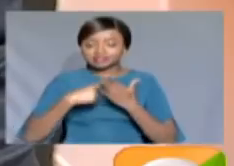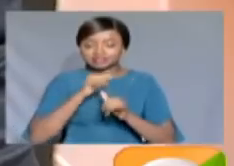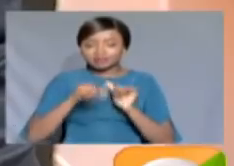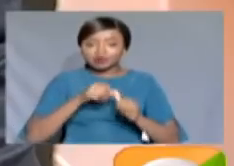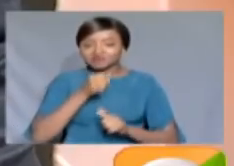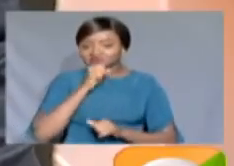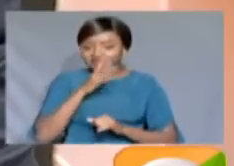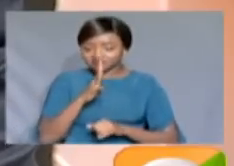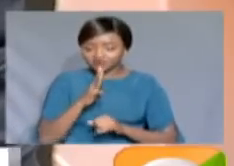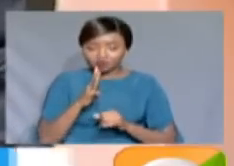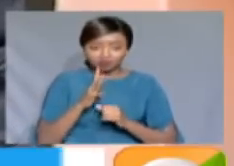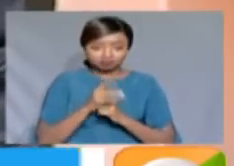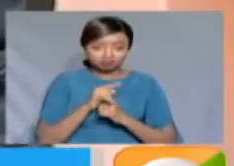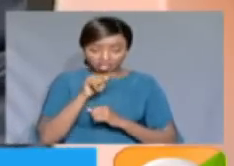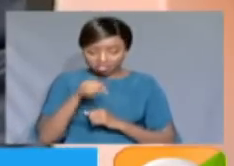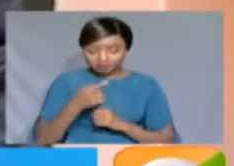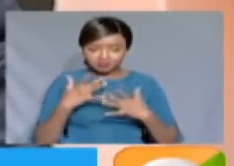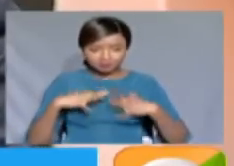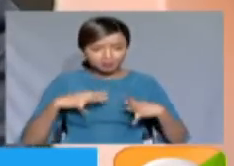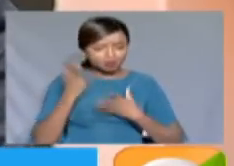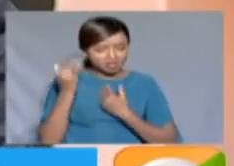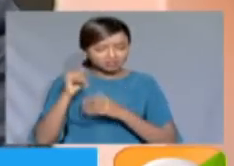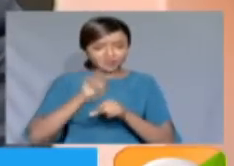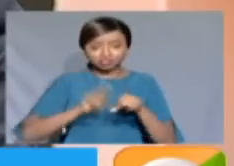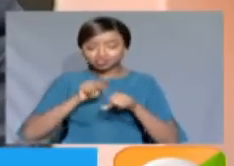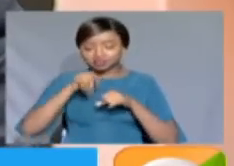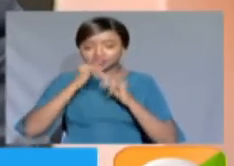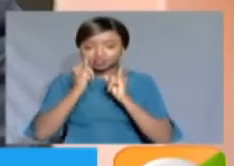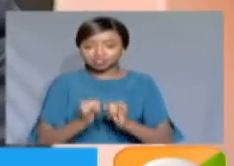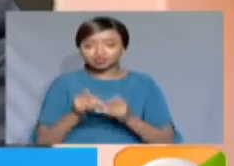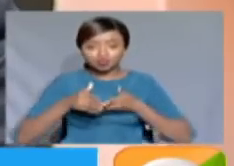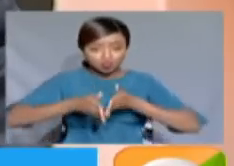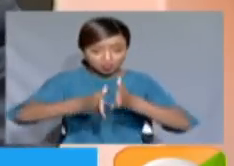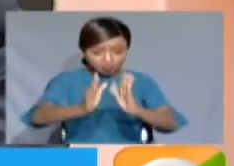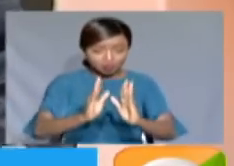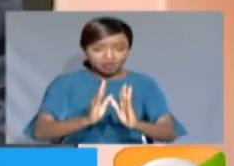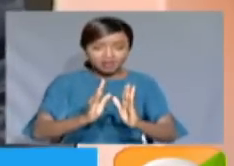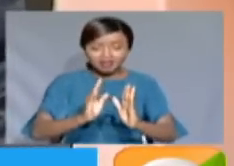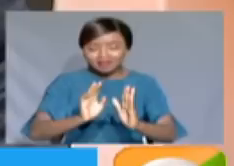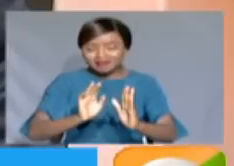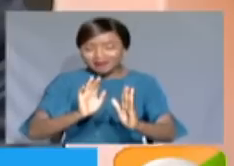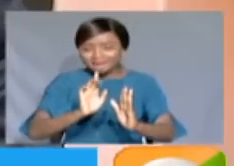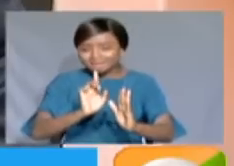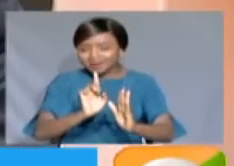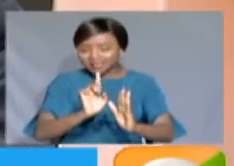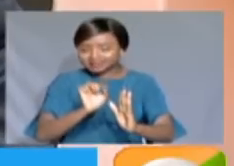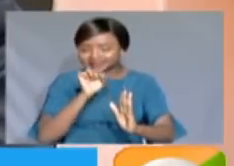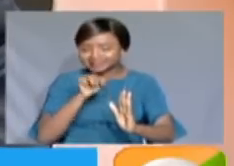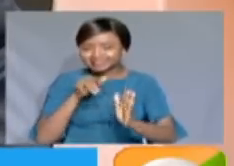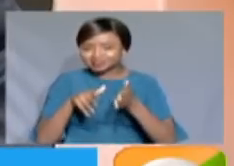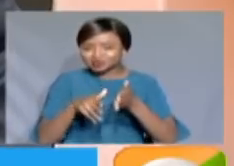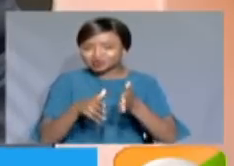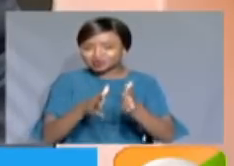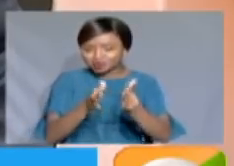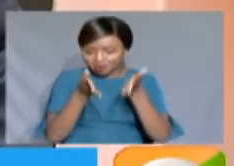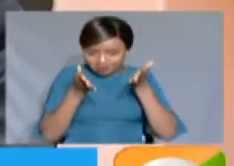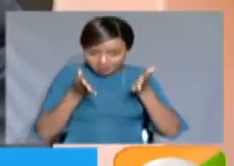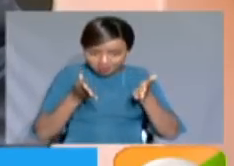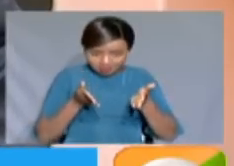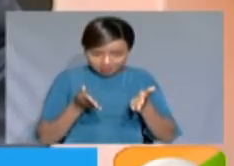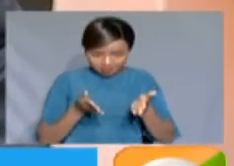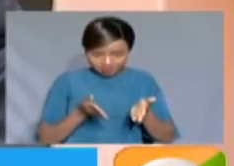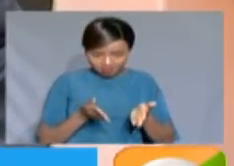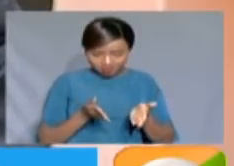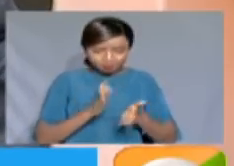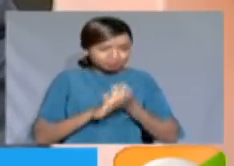that of the traffic that is expected there. So then it means that that road reserve as it is now, and